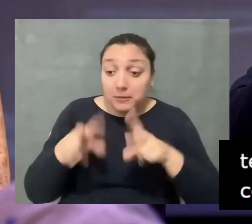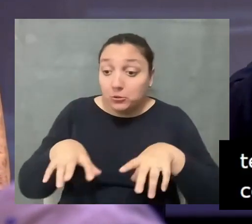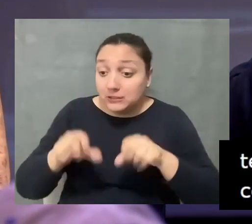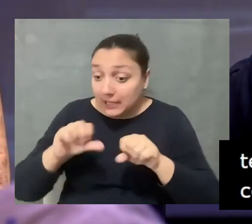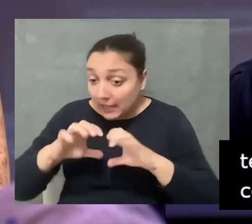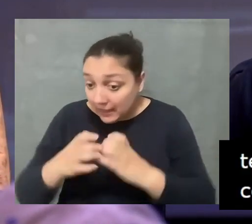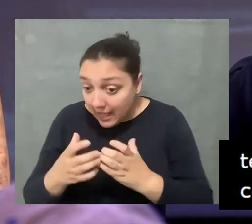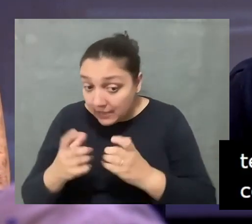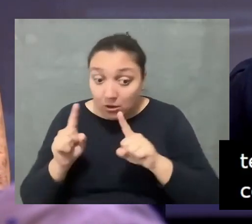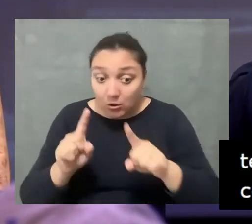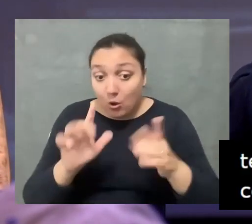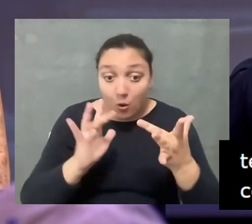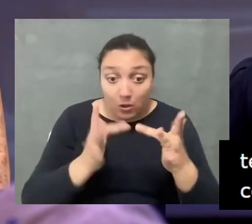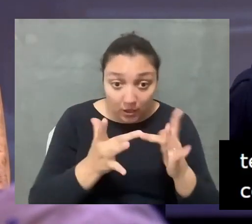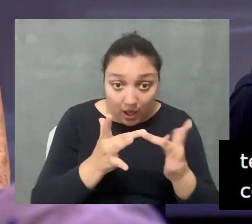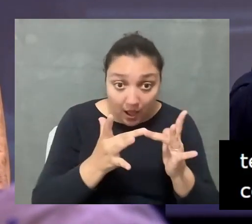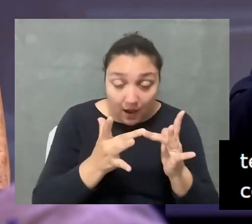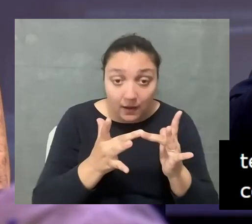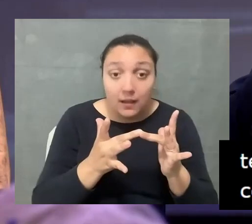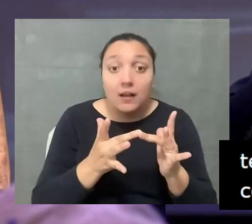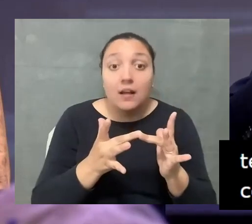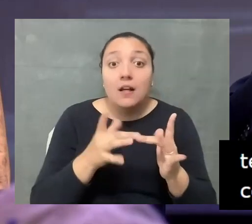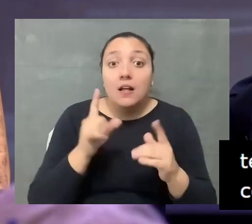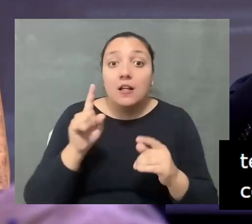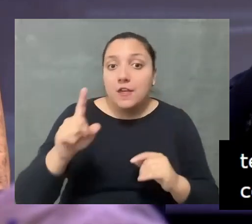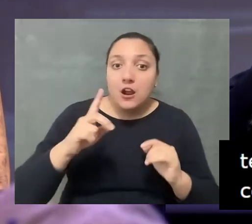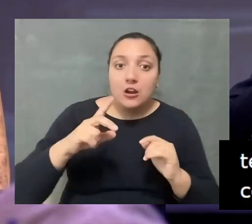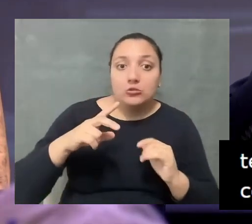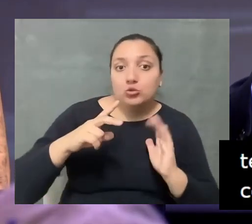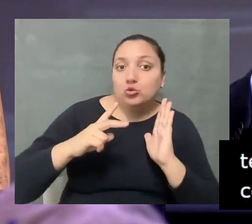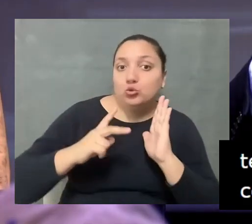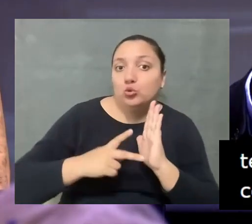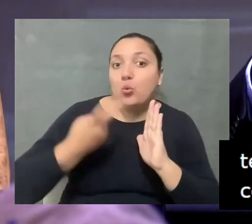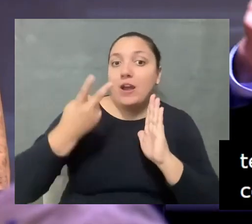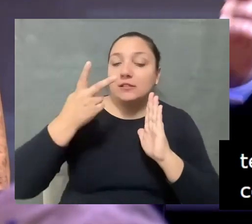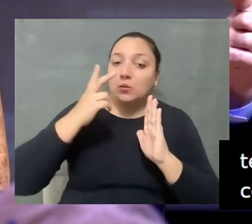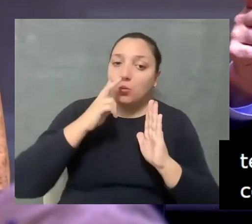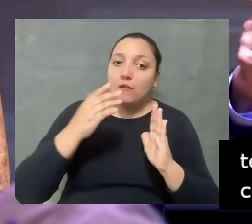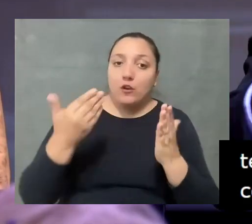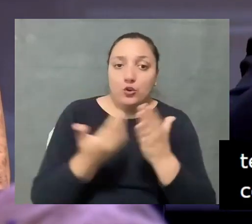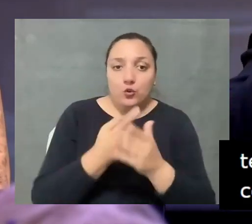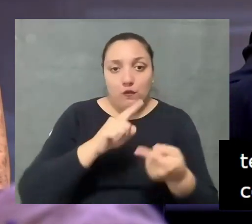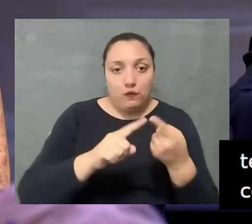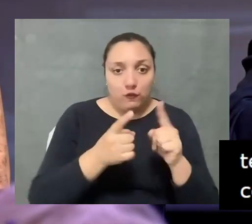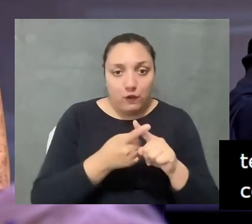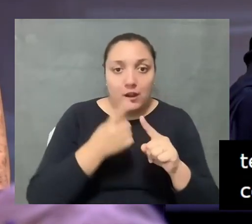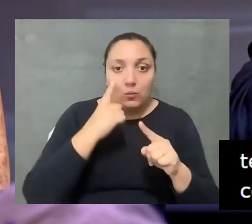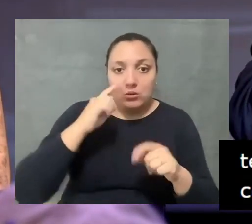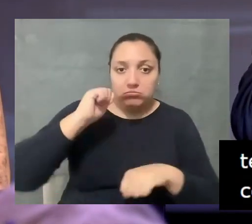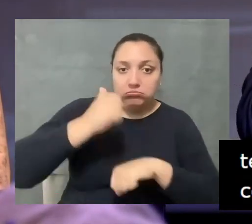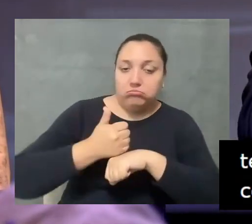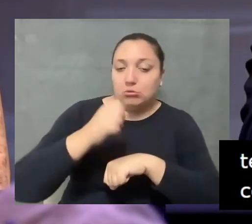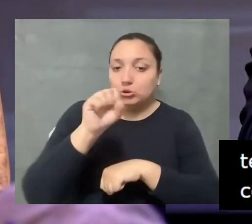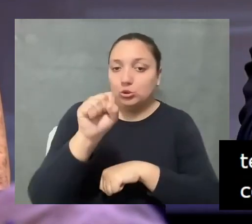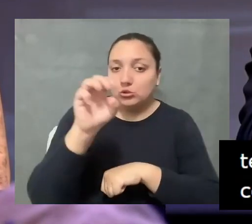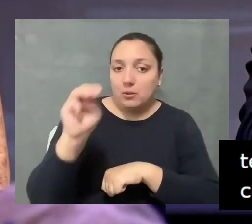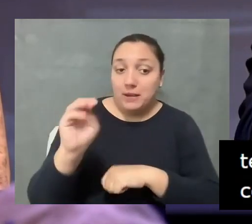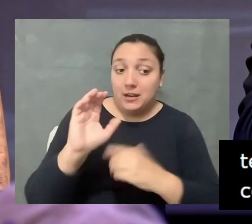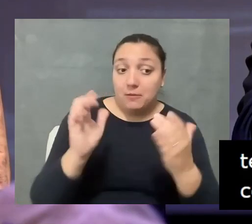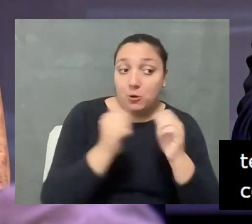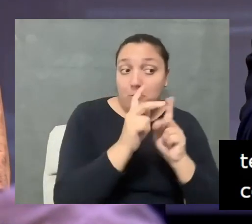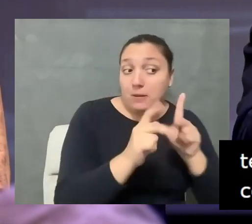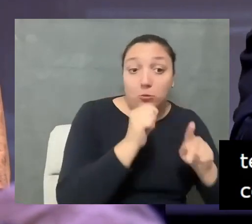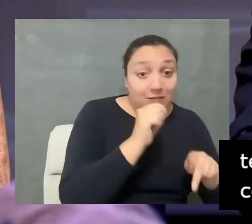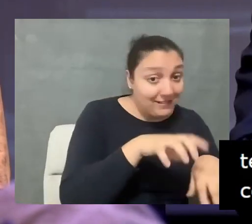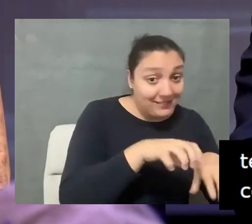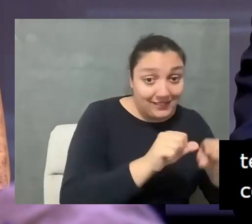online, they are twice as likely to make a new friend and twice as likely to build their social networks than folks that didn't take a class.